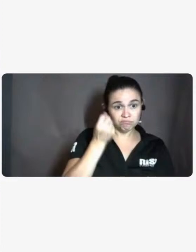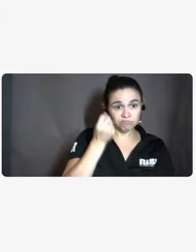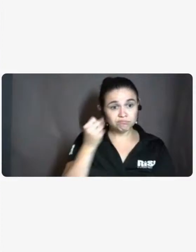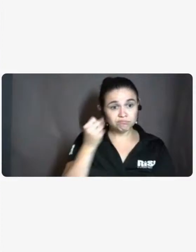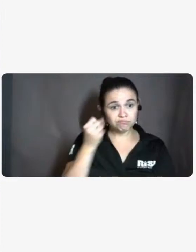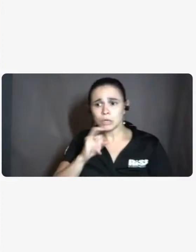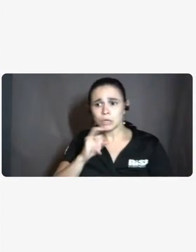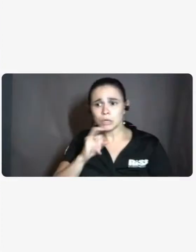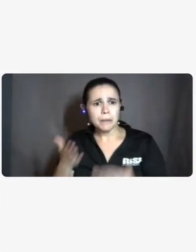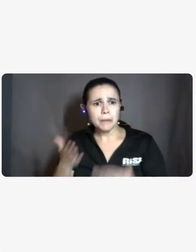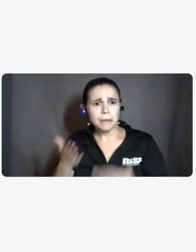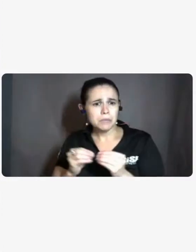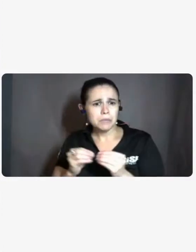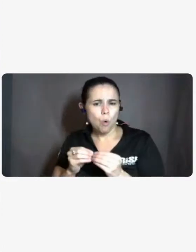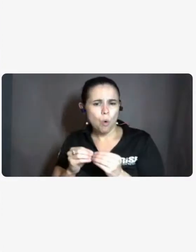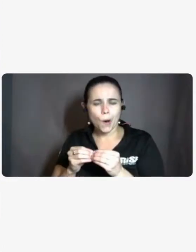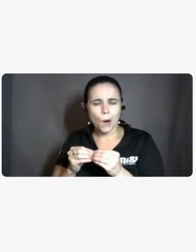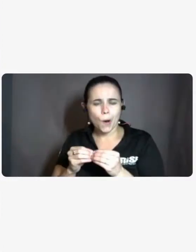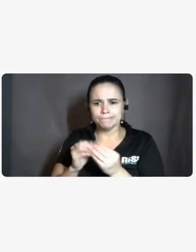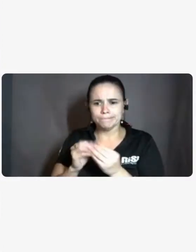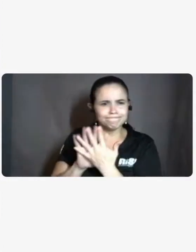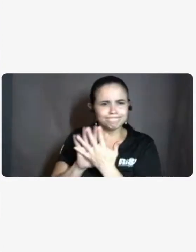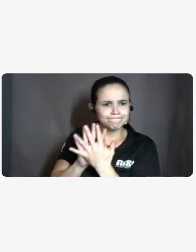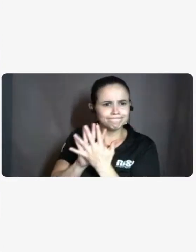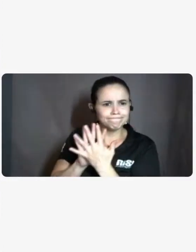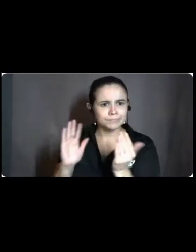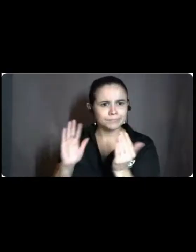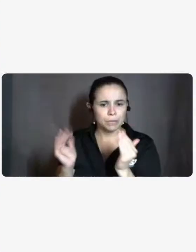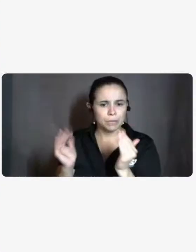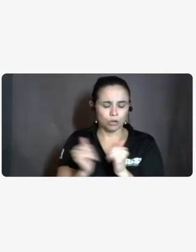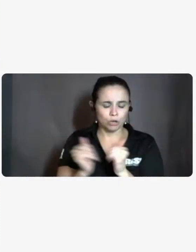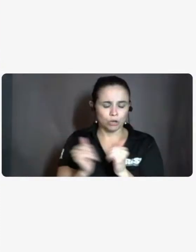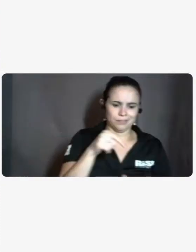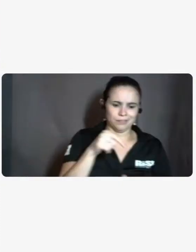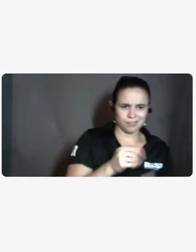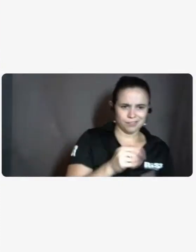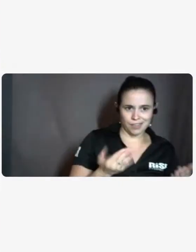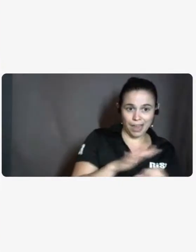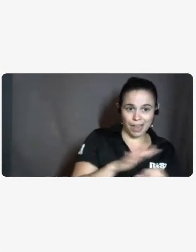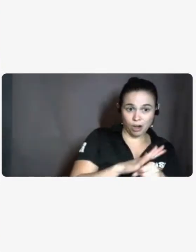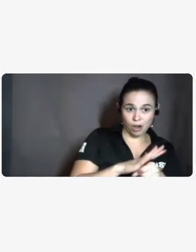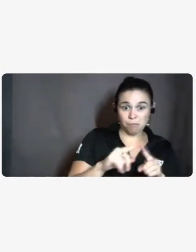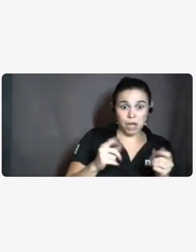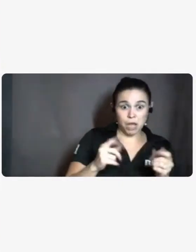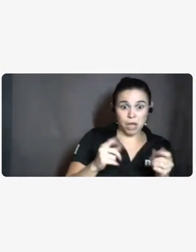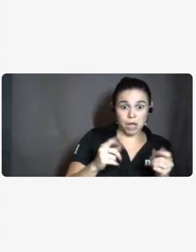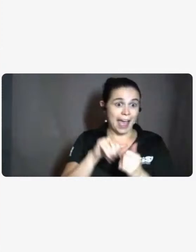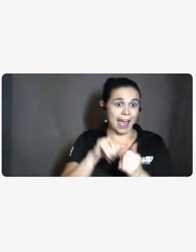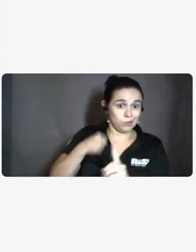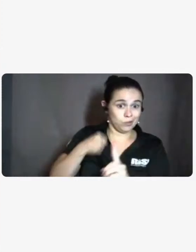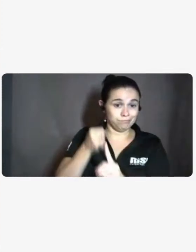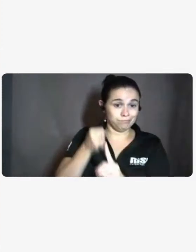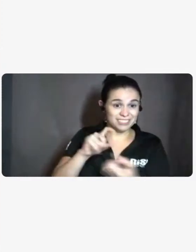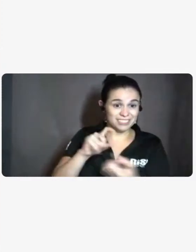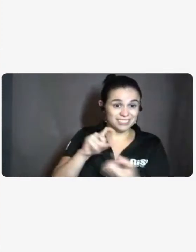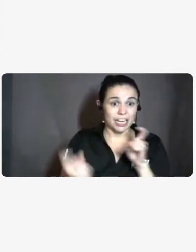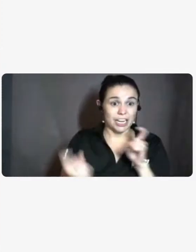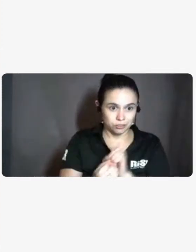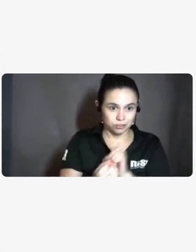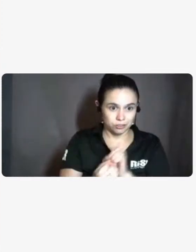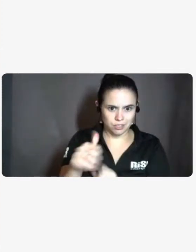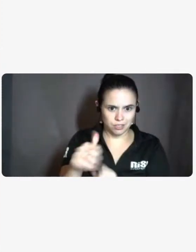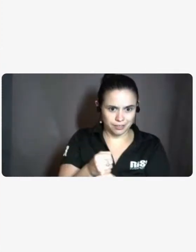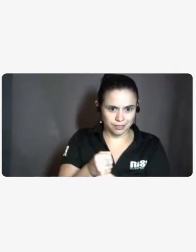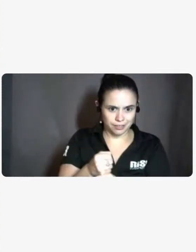in the period of 10 years. So the next slide is what happened in 10 years over in